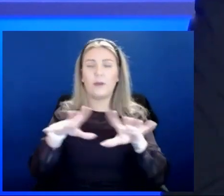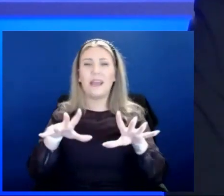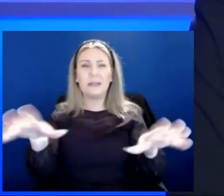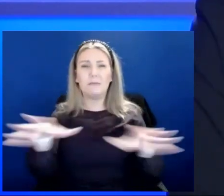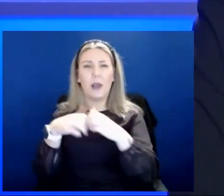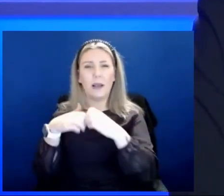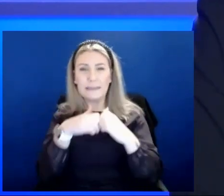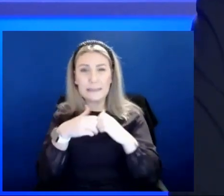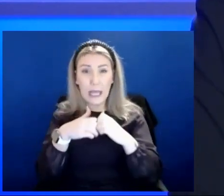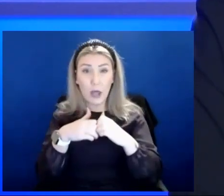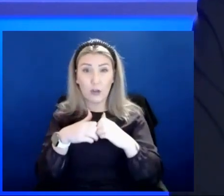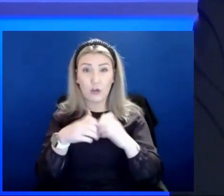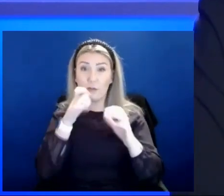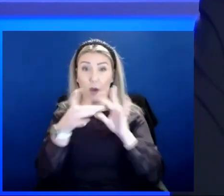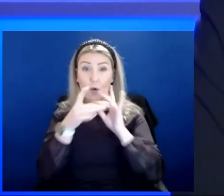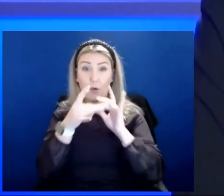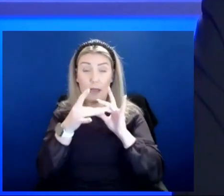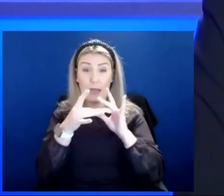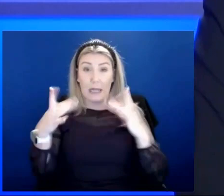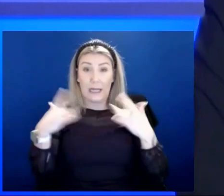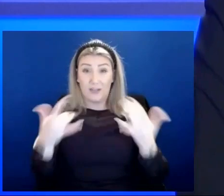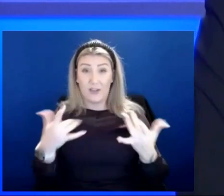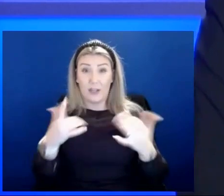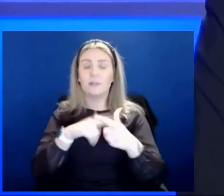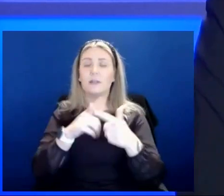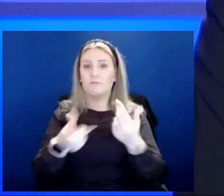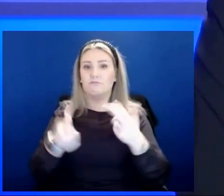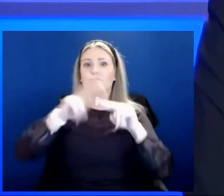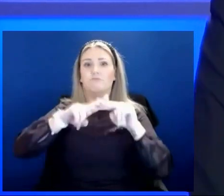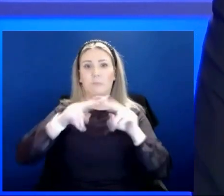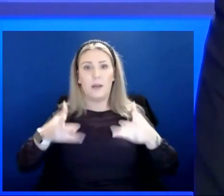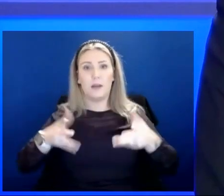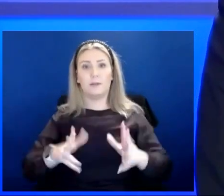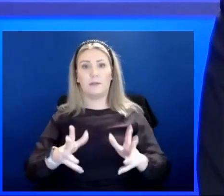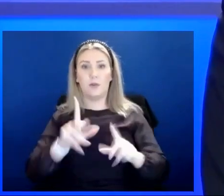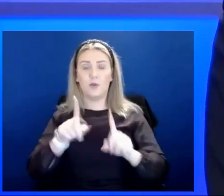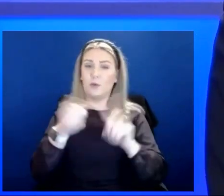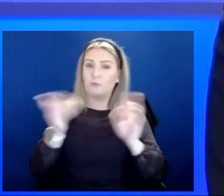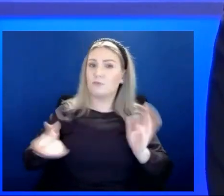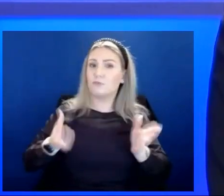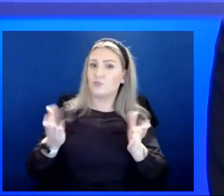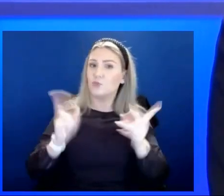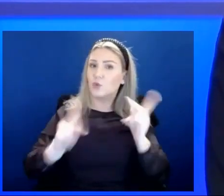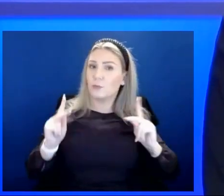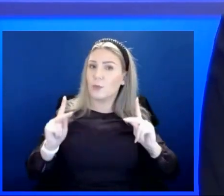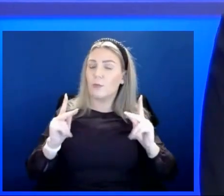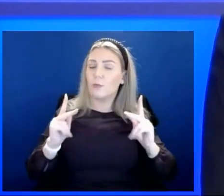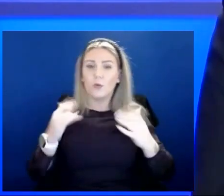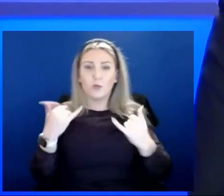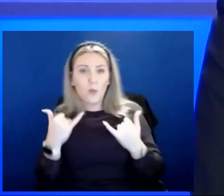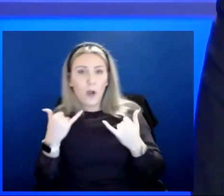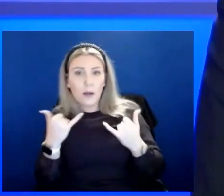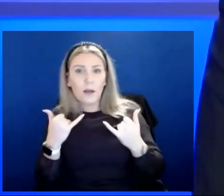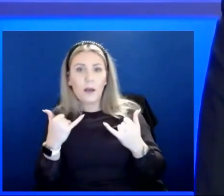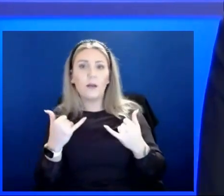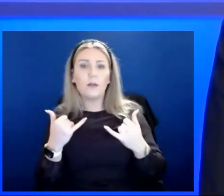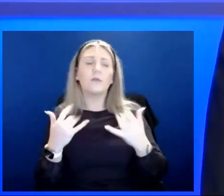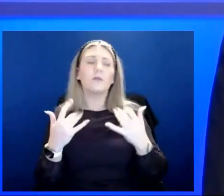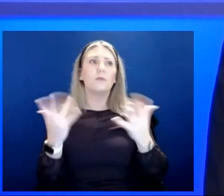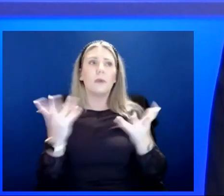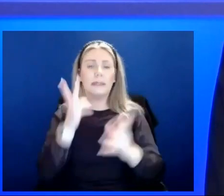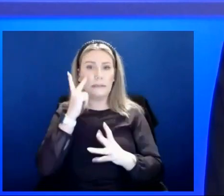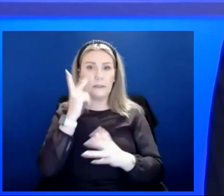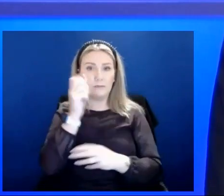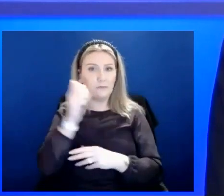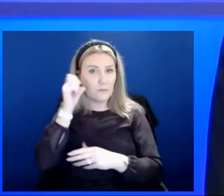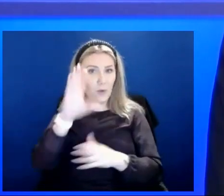then there's a potential for increased anxiety. And so what I encourage people to do is look at, right now, I mean, what I saw yesterday, all my patients that I